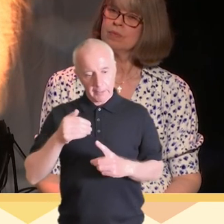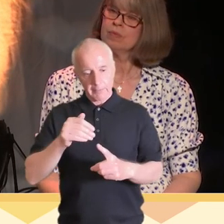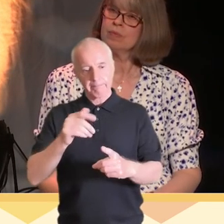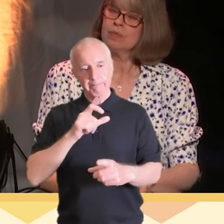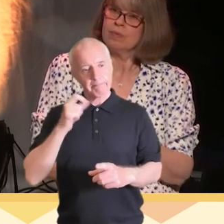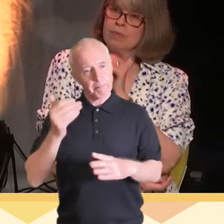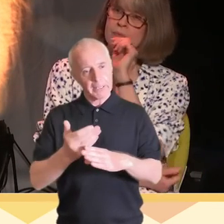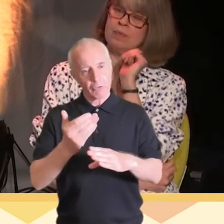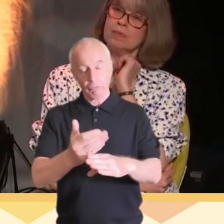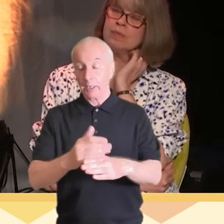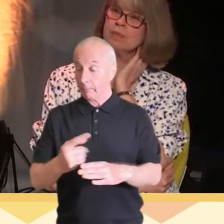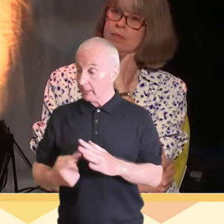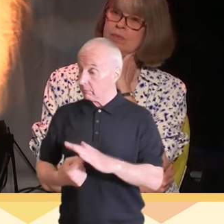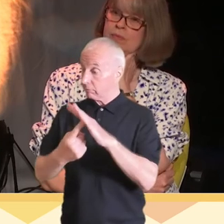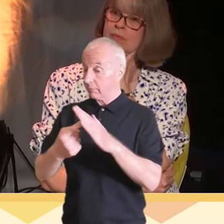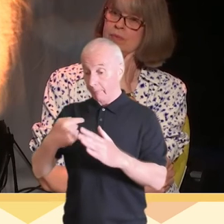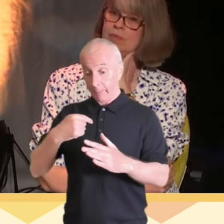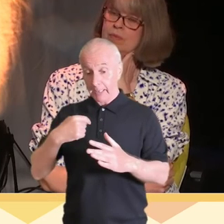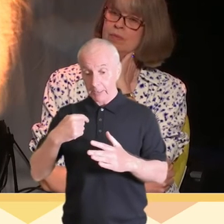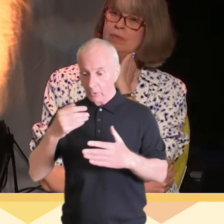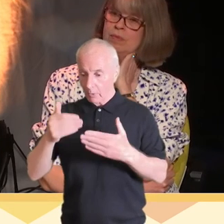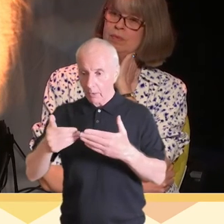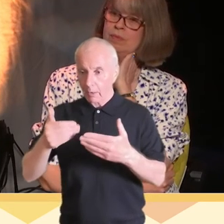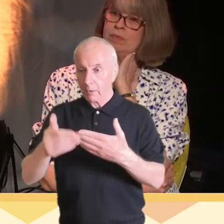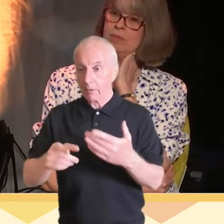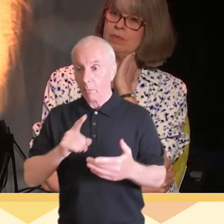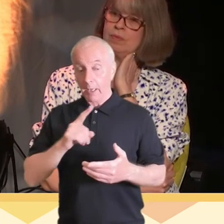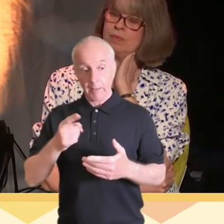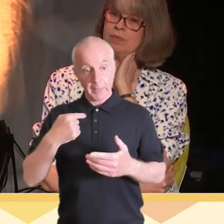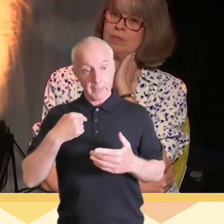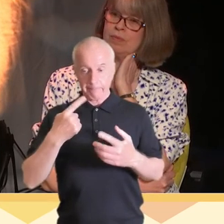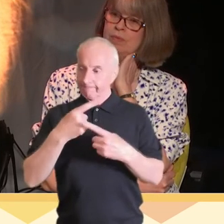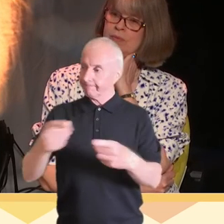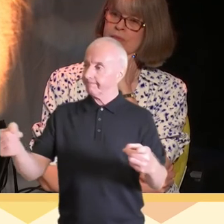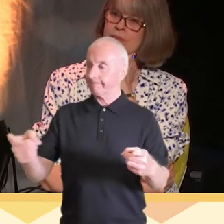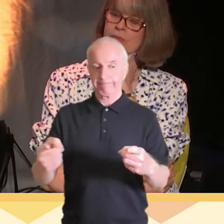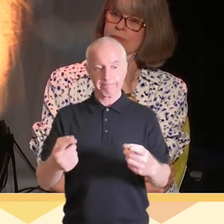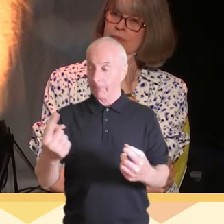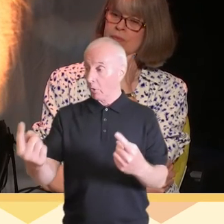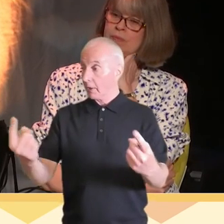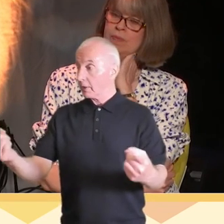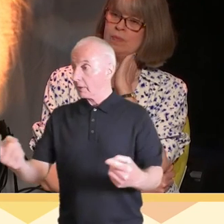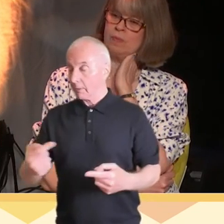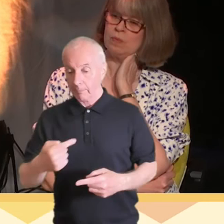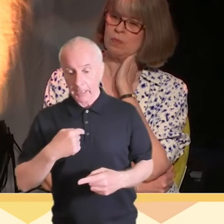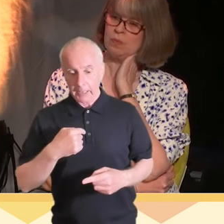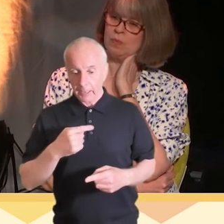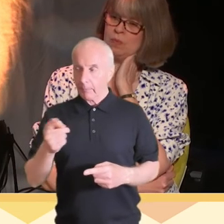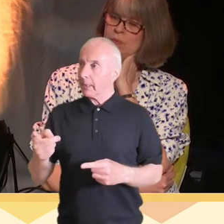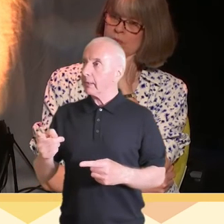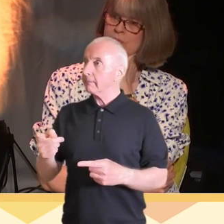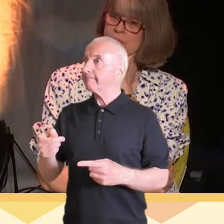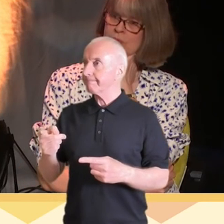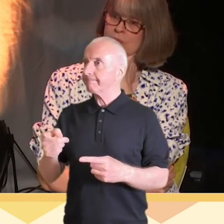this for myself, even as I've shared it with others. While being attentive to rhythms of grace